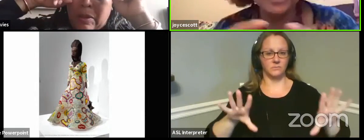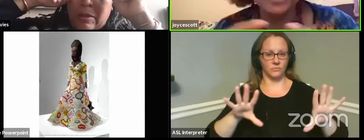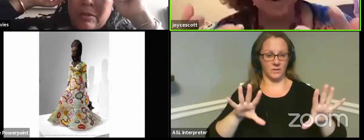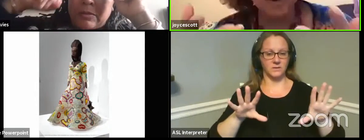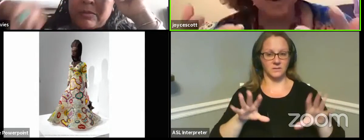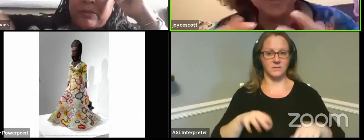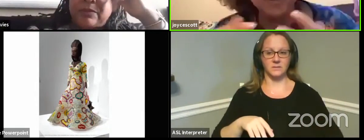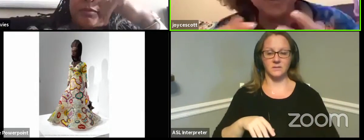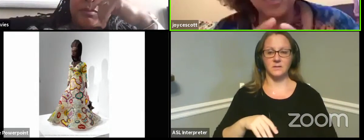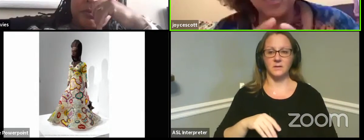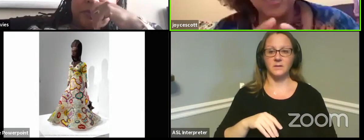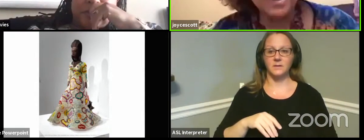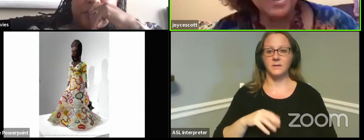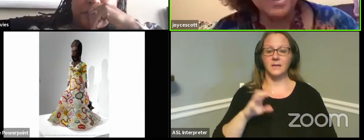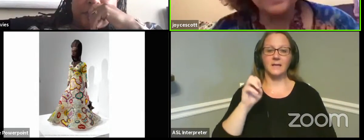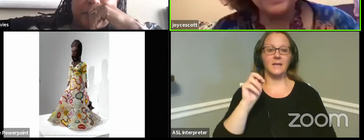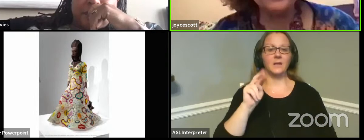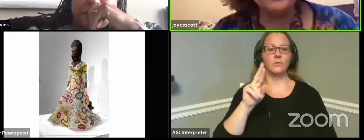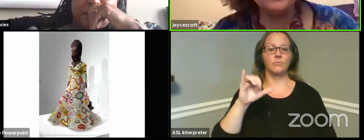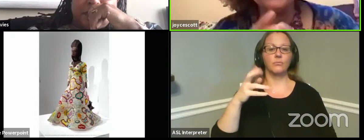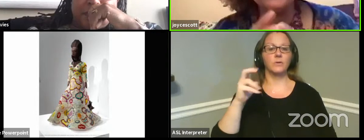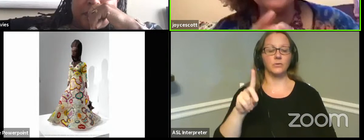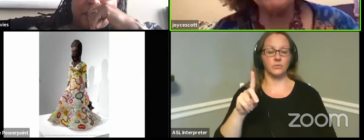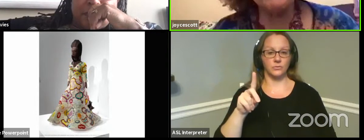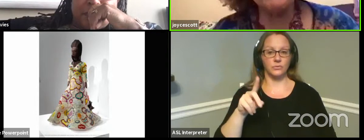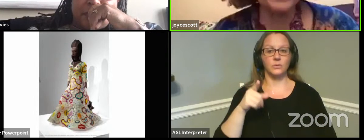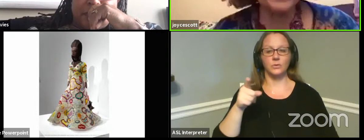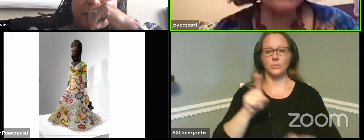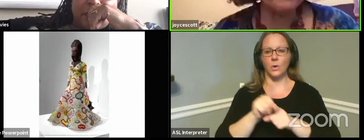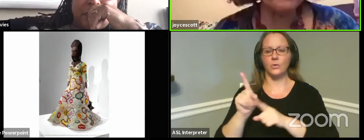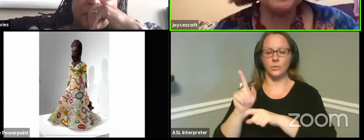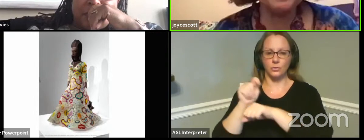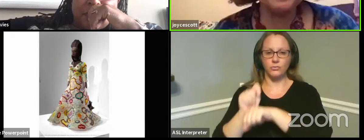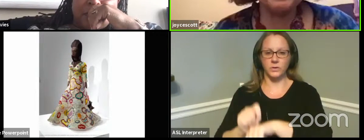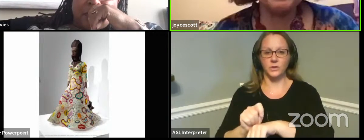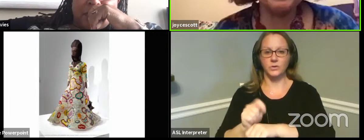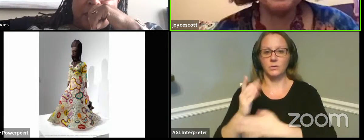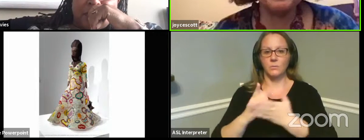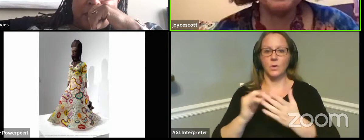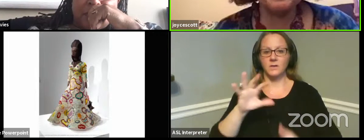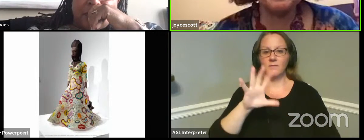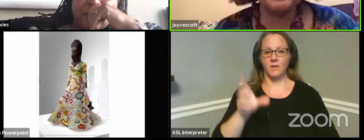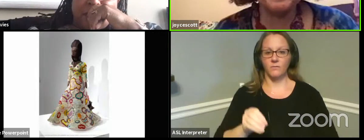But this is also a tradition in parts of Africa as well.